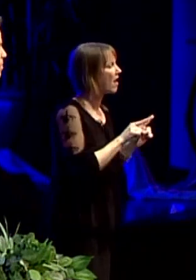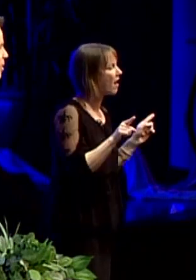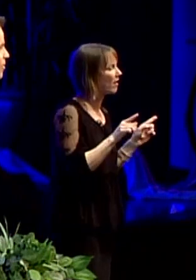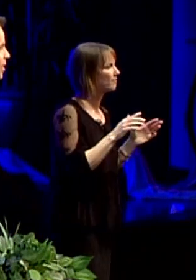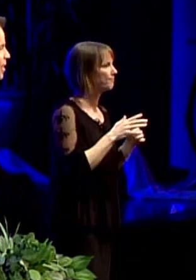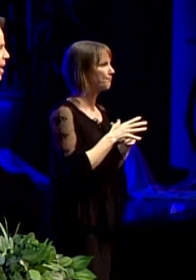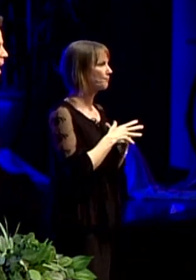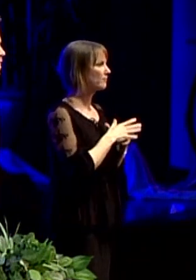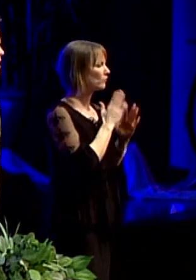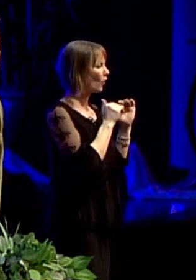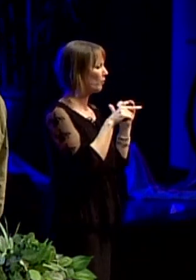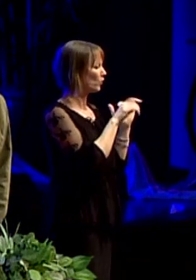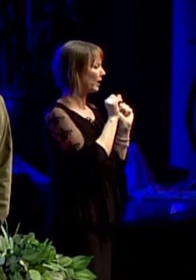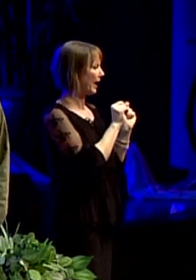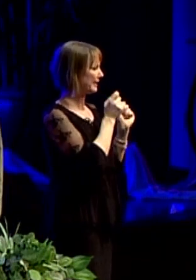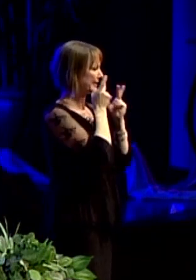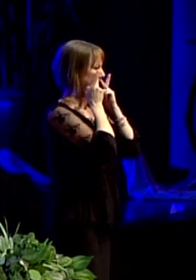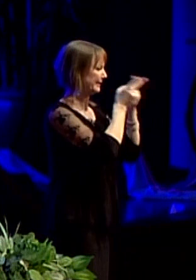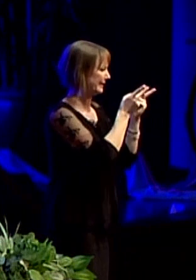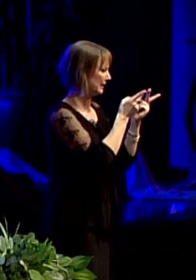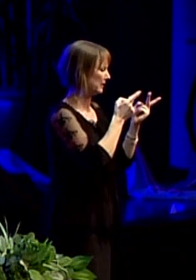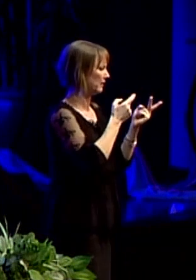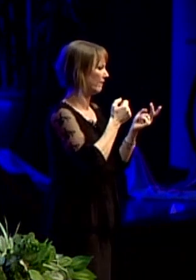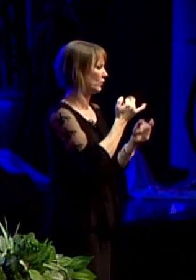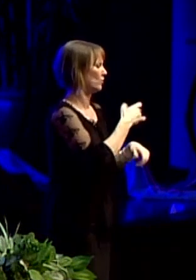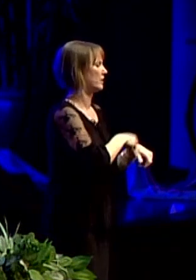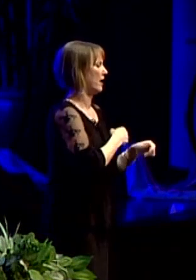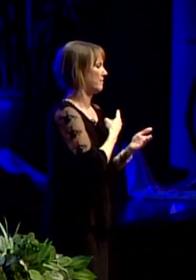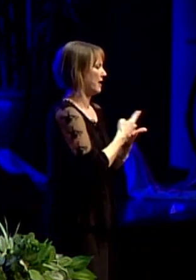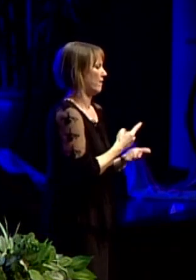get a glimpse of it at least a few times a week.